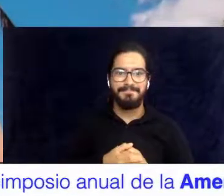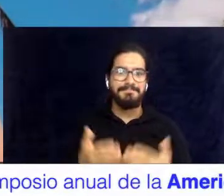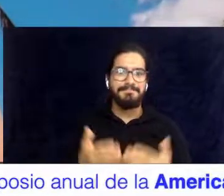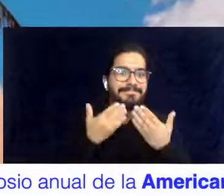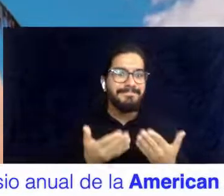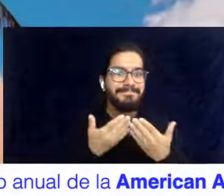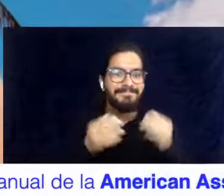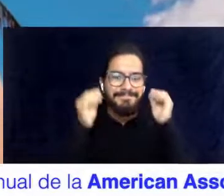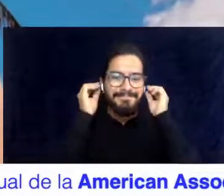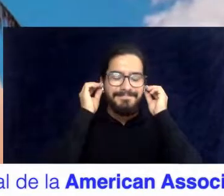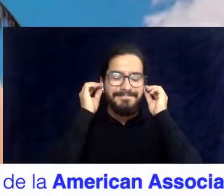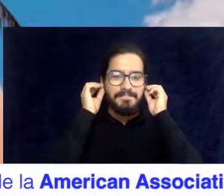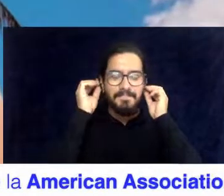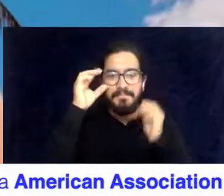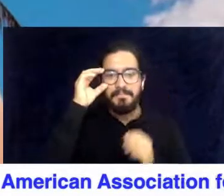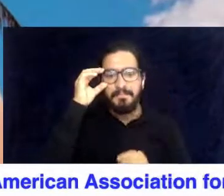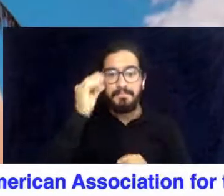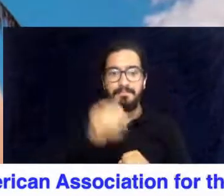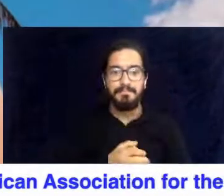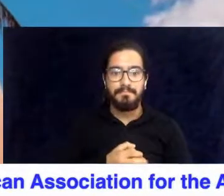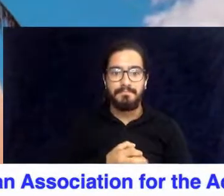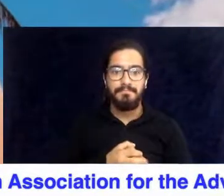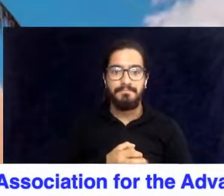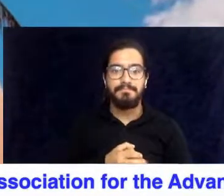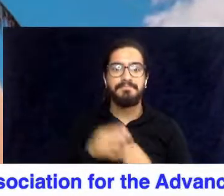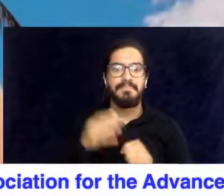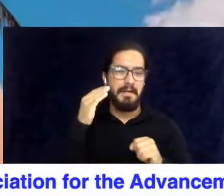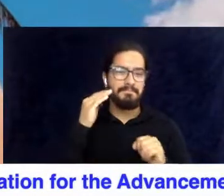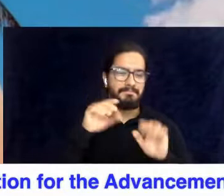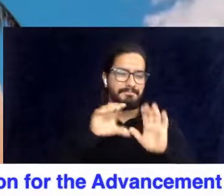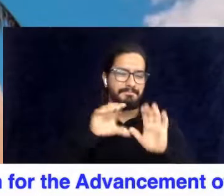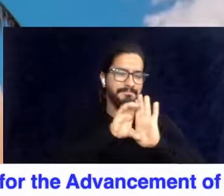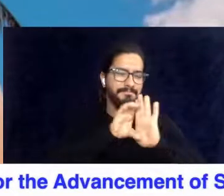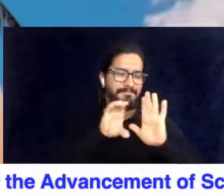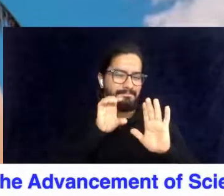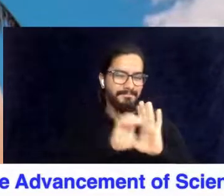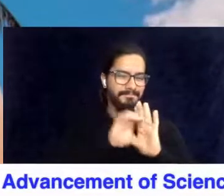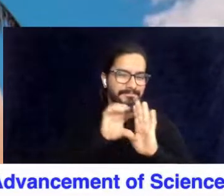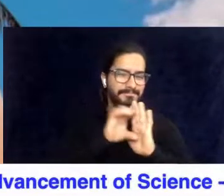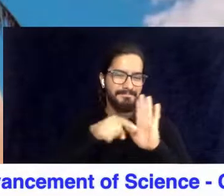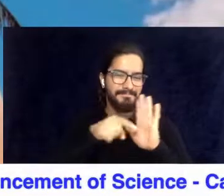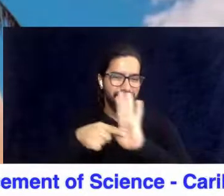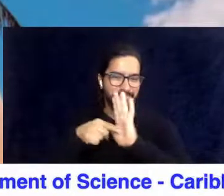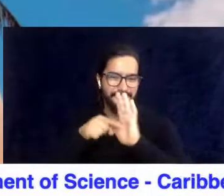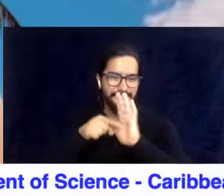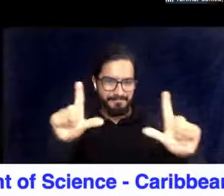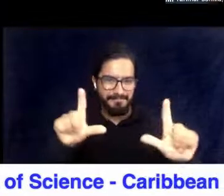Let me just, I do have a couple of images, so let me share my screen.